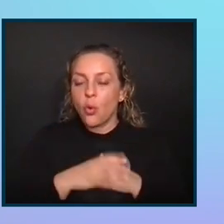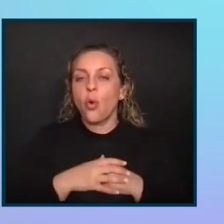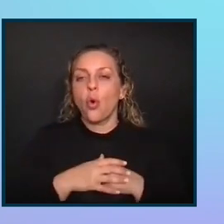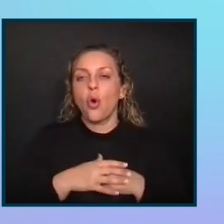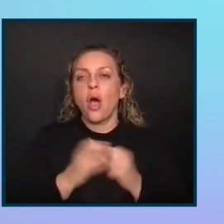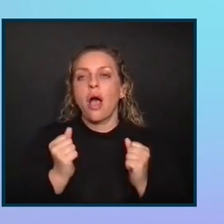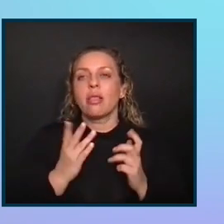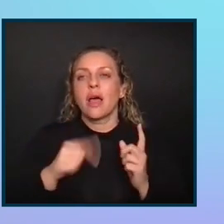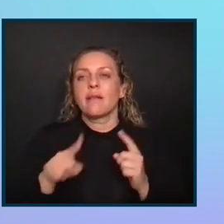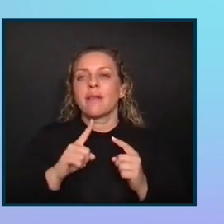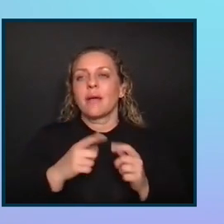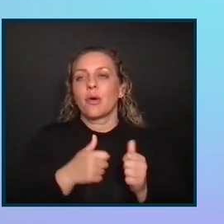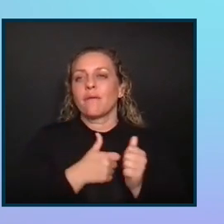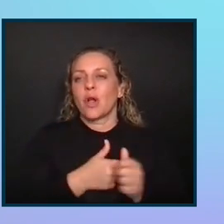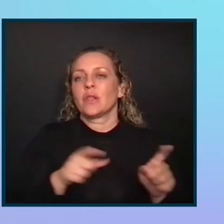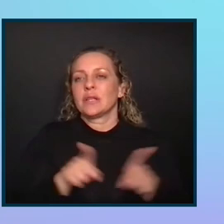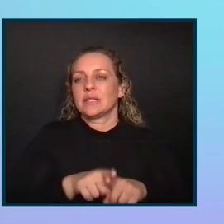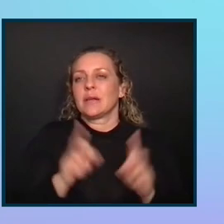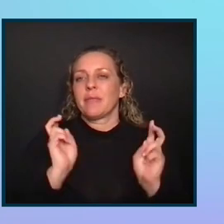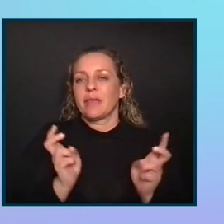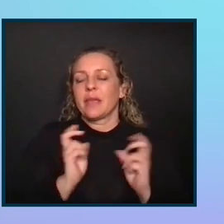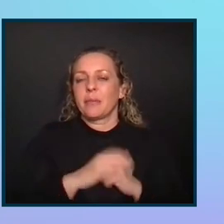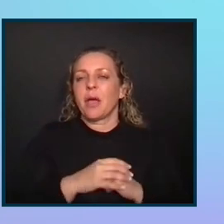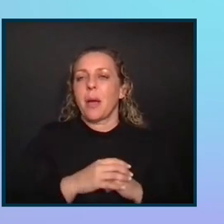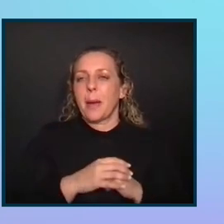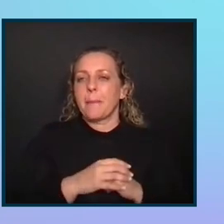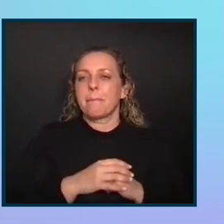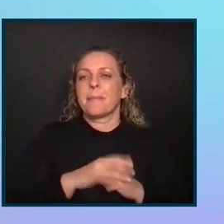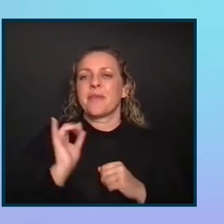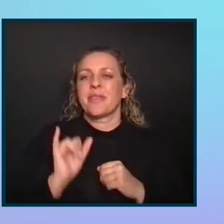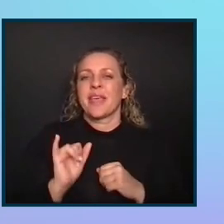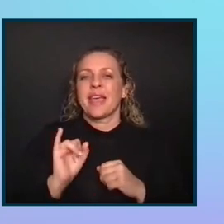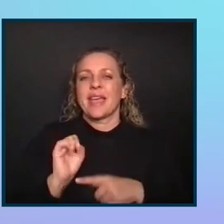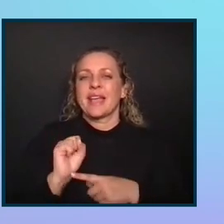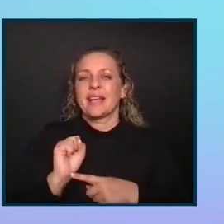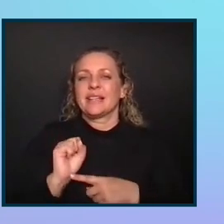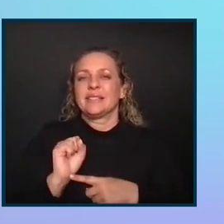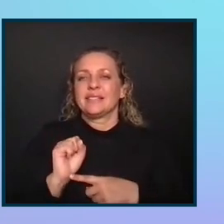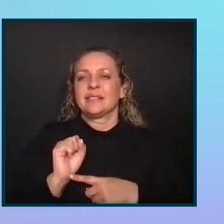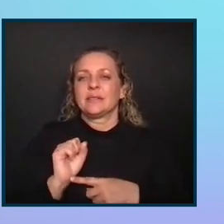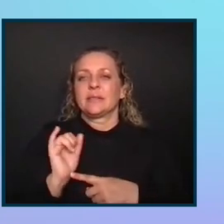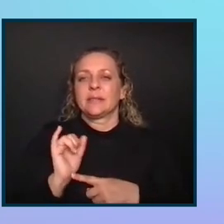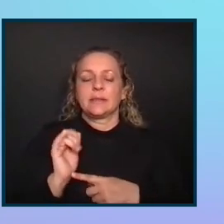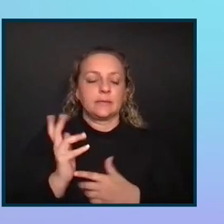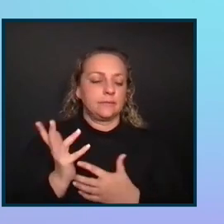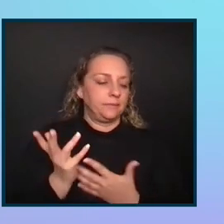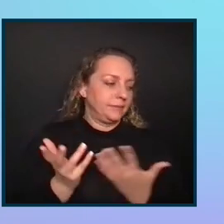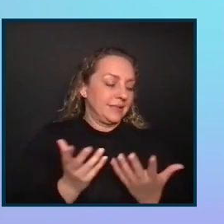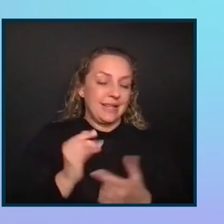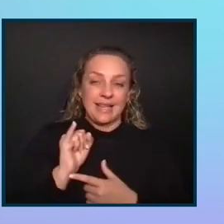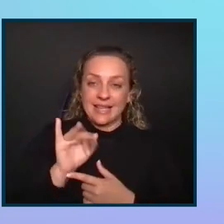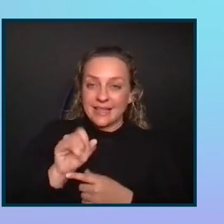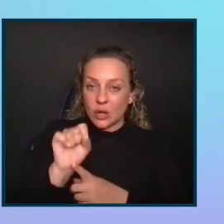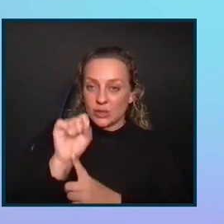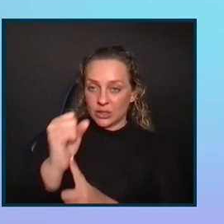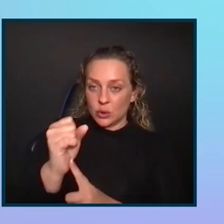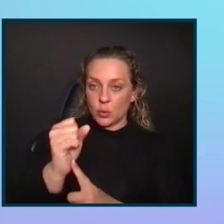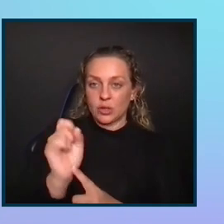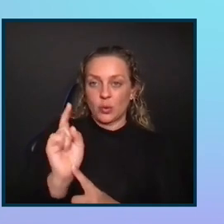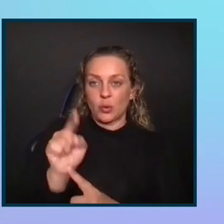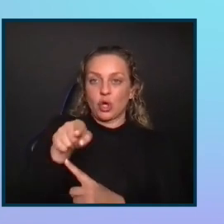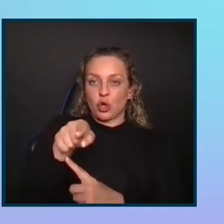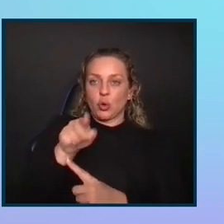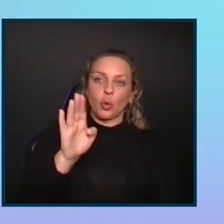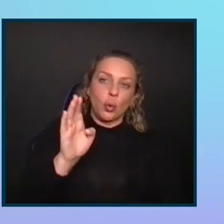A lot of them are following the same theme. And that is sort of along this lines of, is there a situation where you